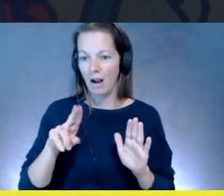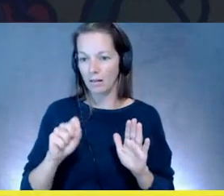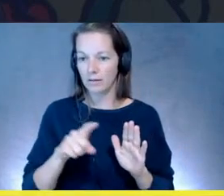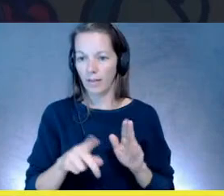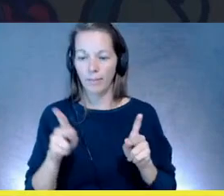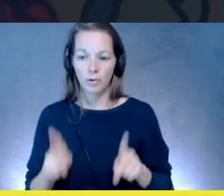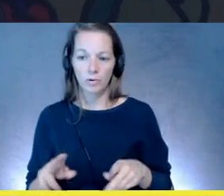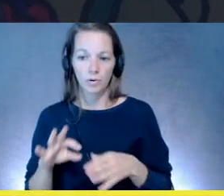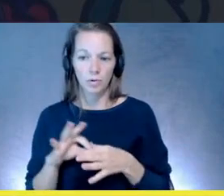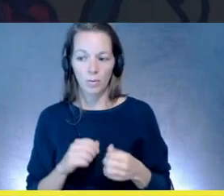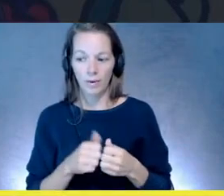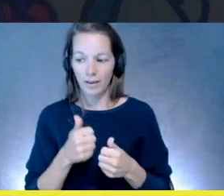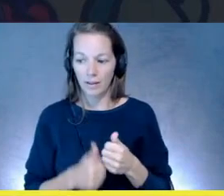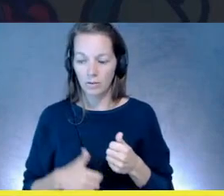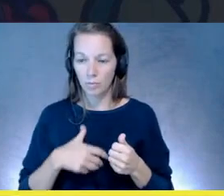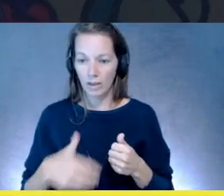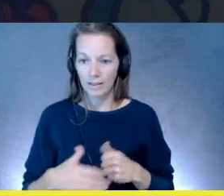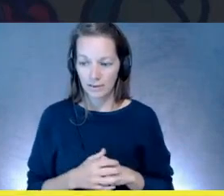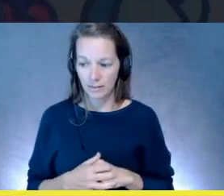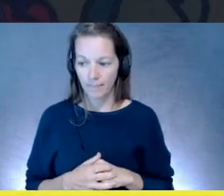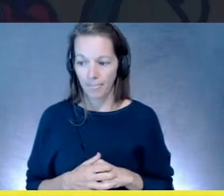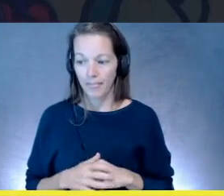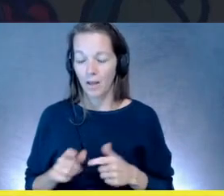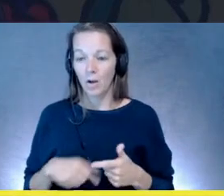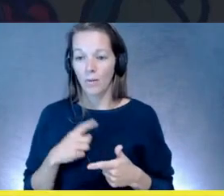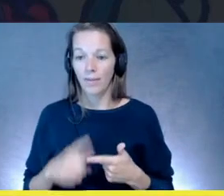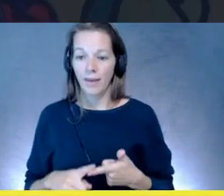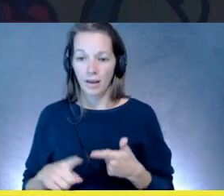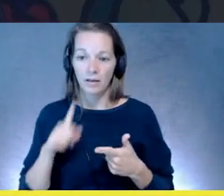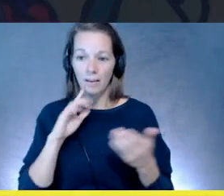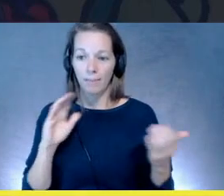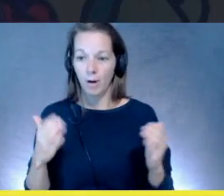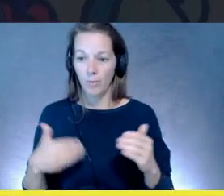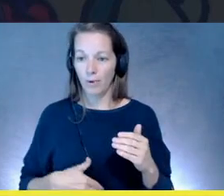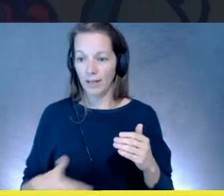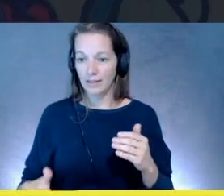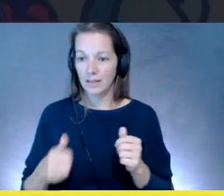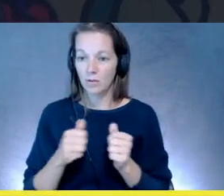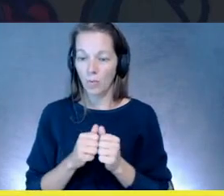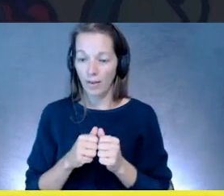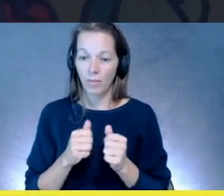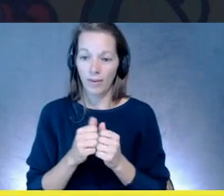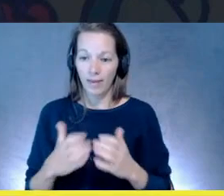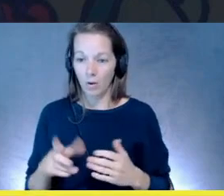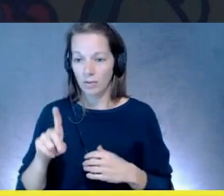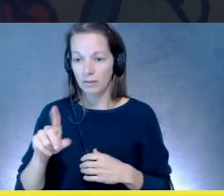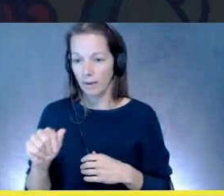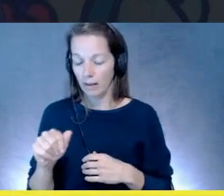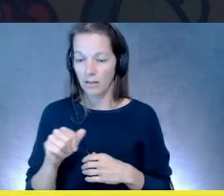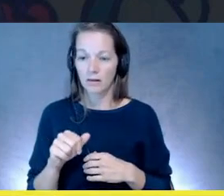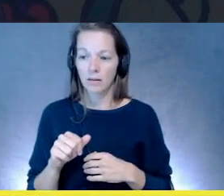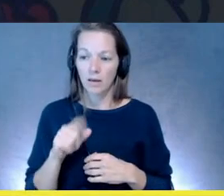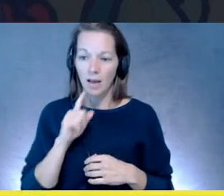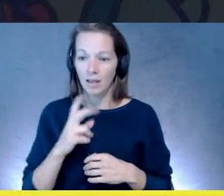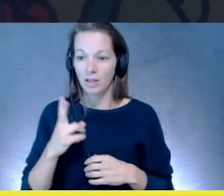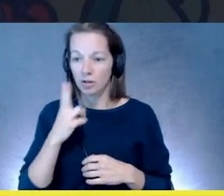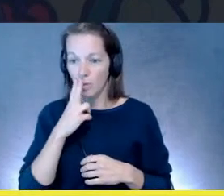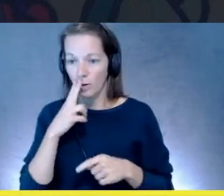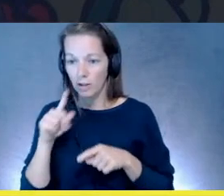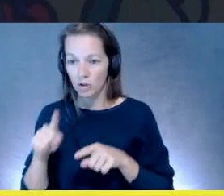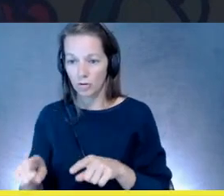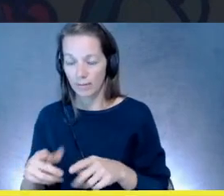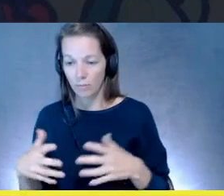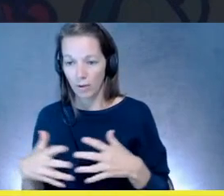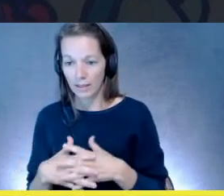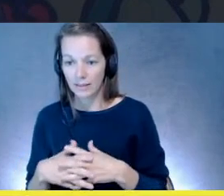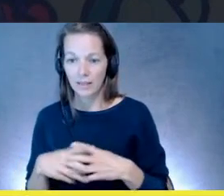with each pregnancy. We then compared pregnancies among respondents with and without disabilities on smoking during pregnancy,